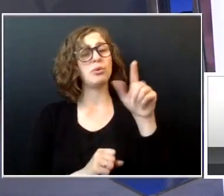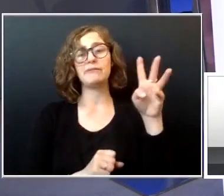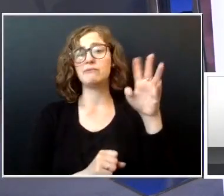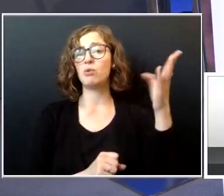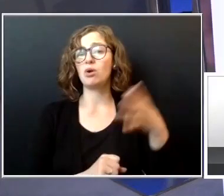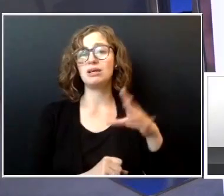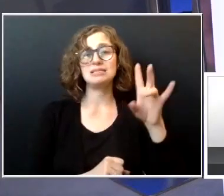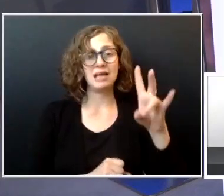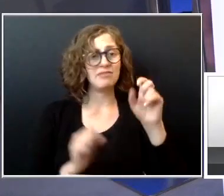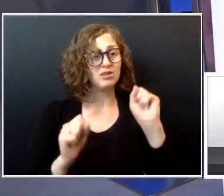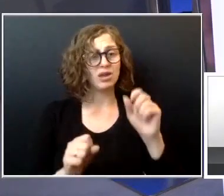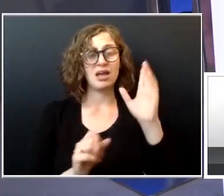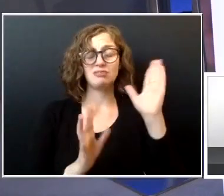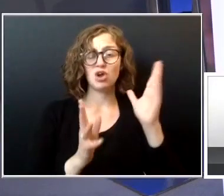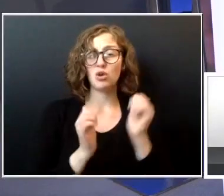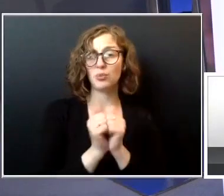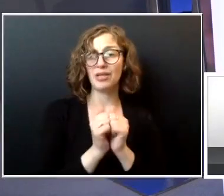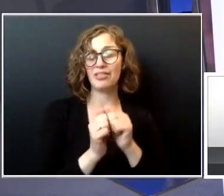number,